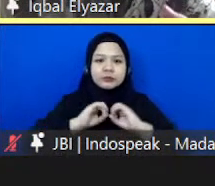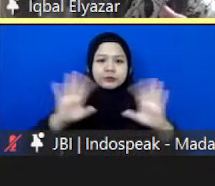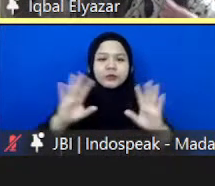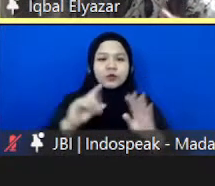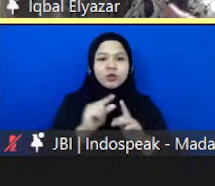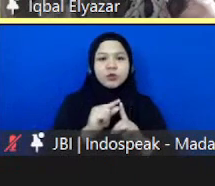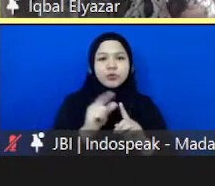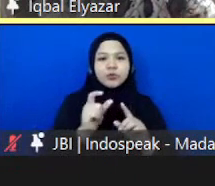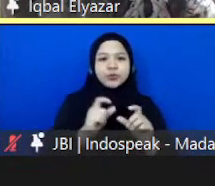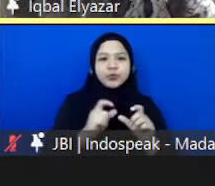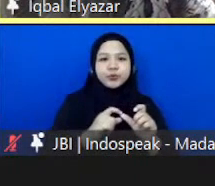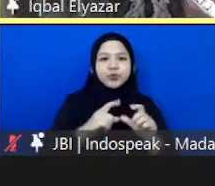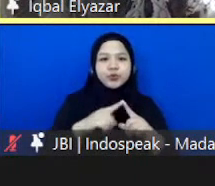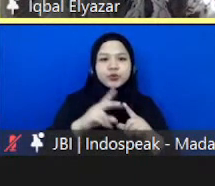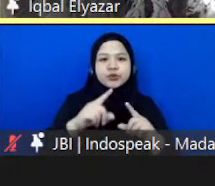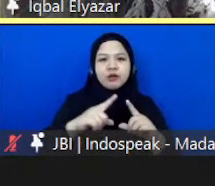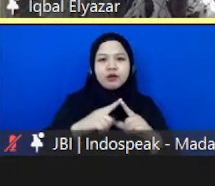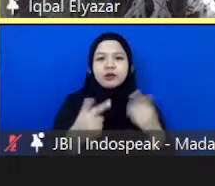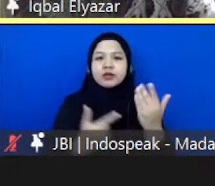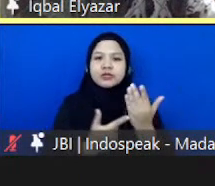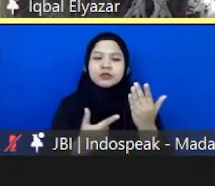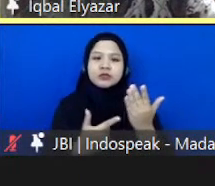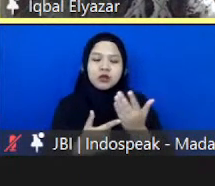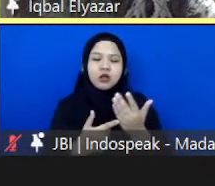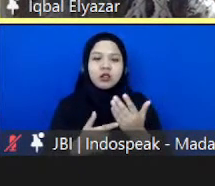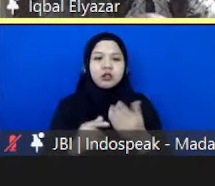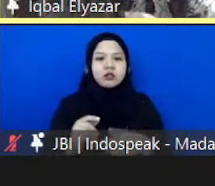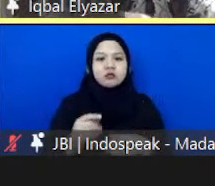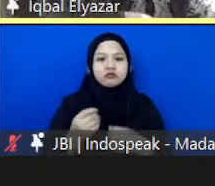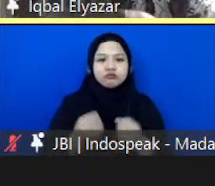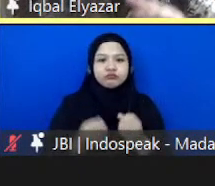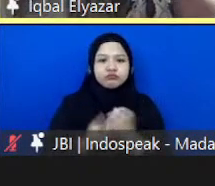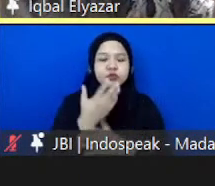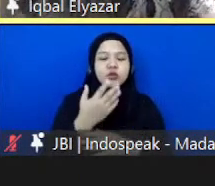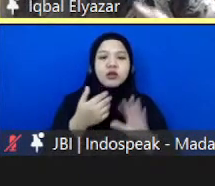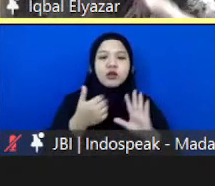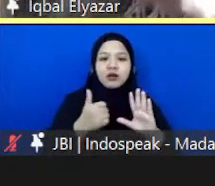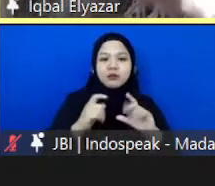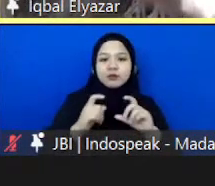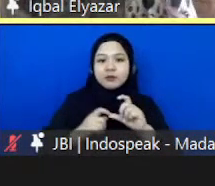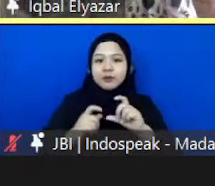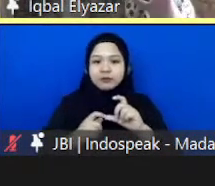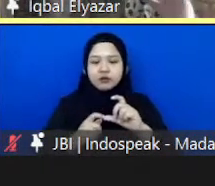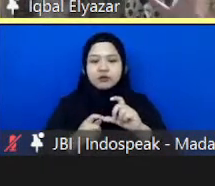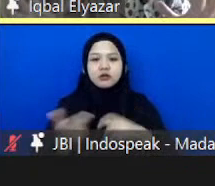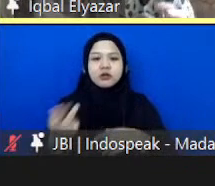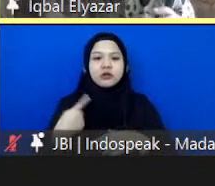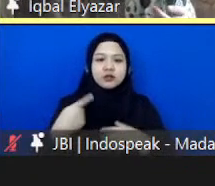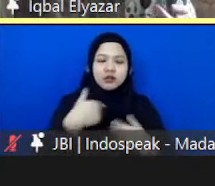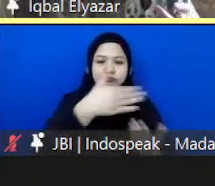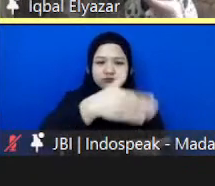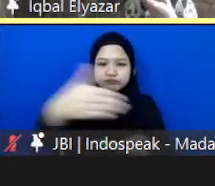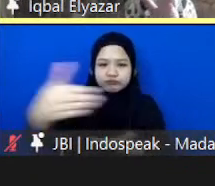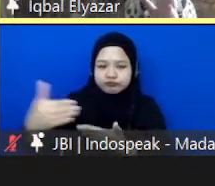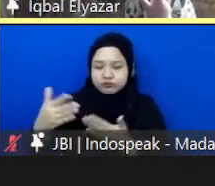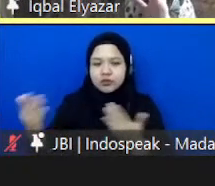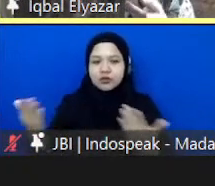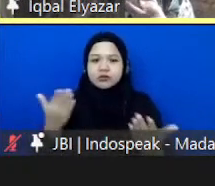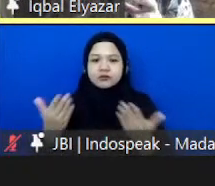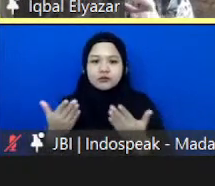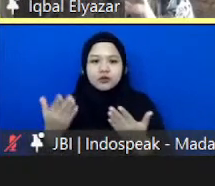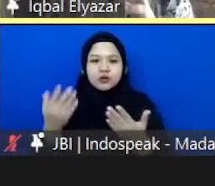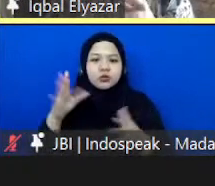or Digital Library in September 6th. Actually, we compile the information to calculate,